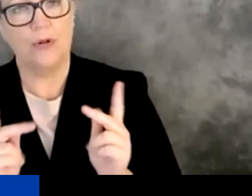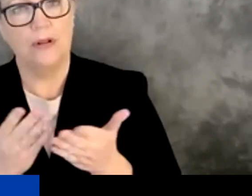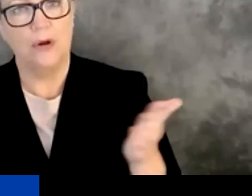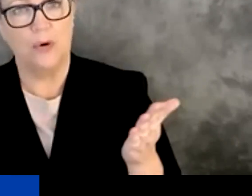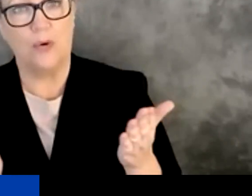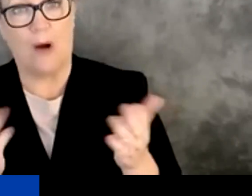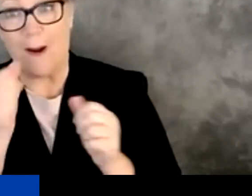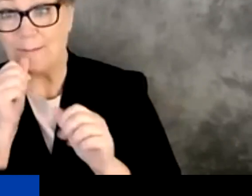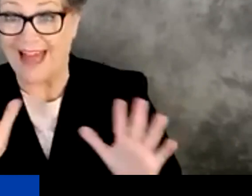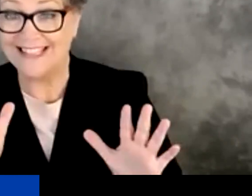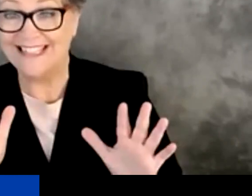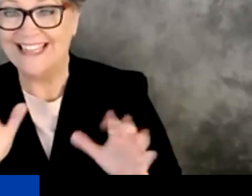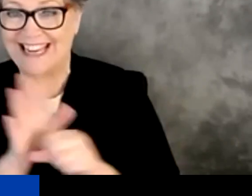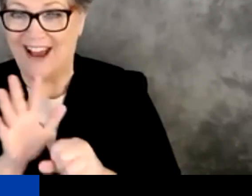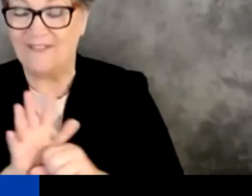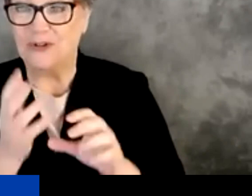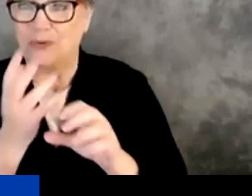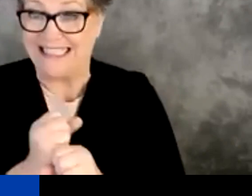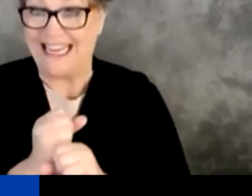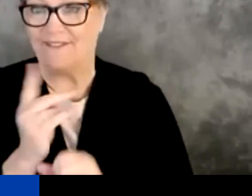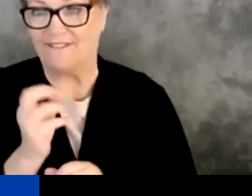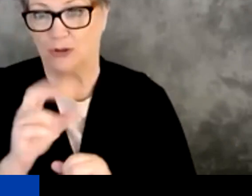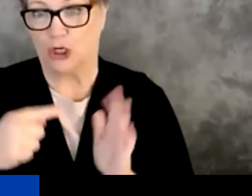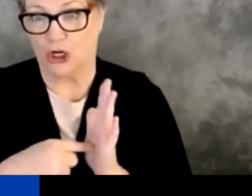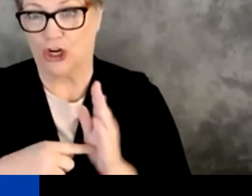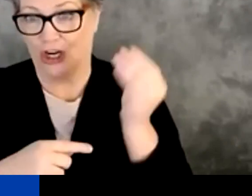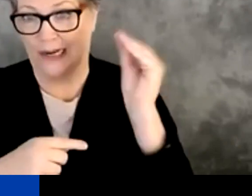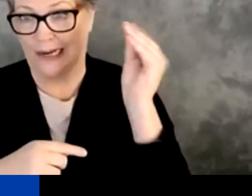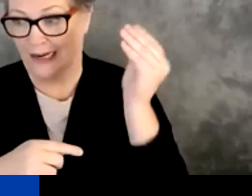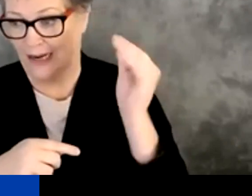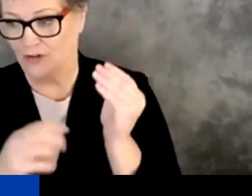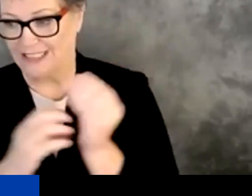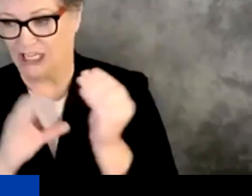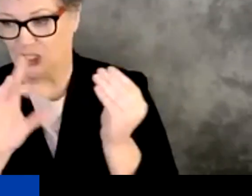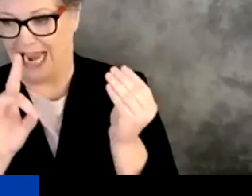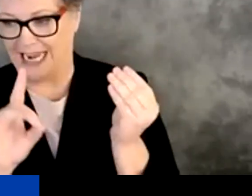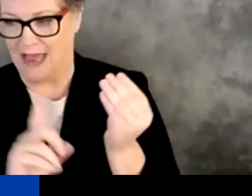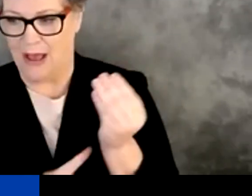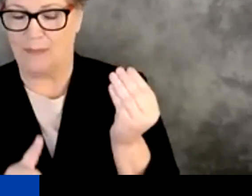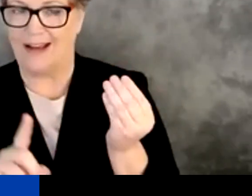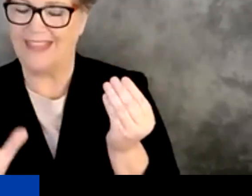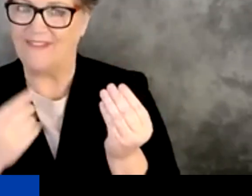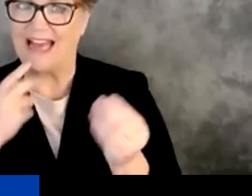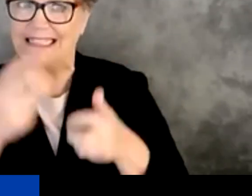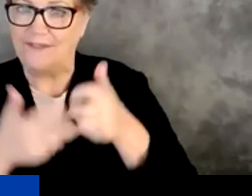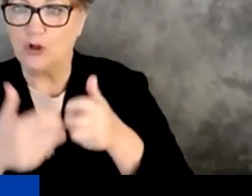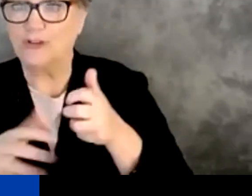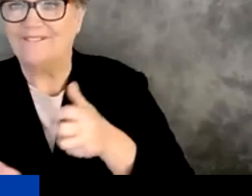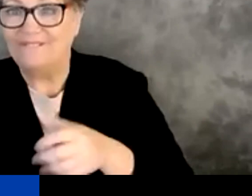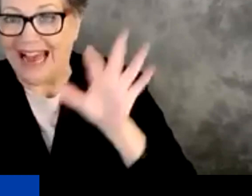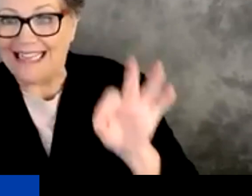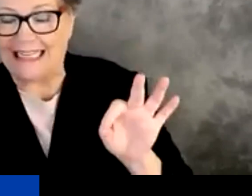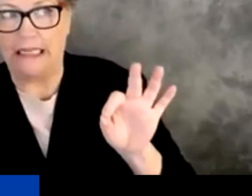blessed enough in order to receive a voucher, but they've had such difficulty finding